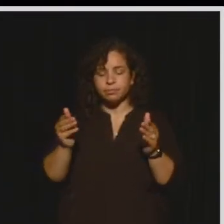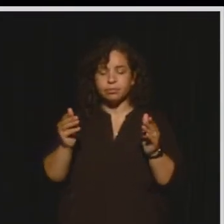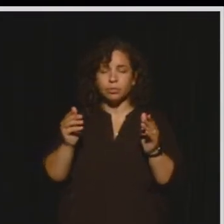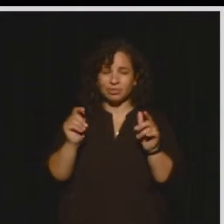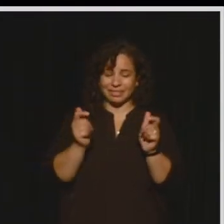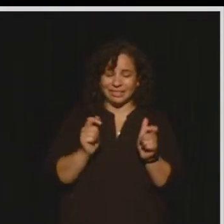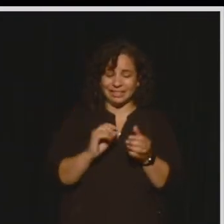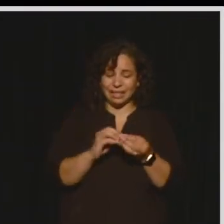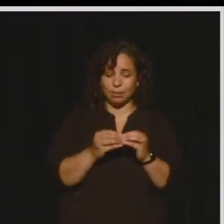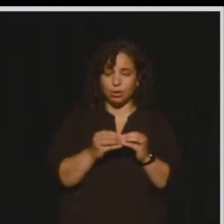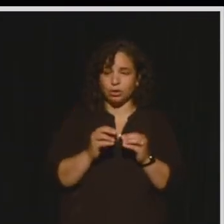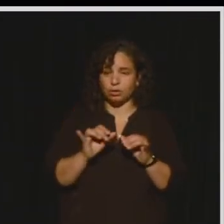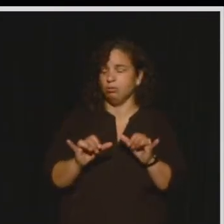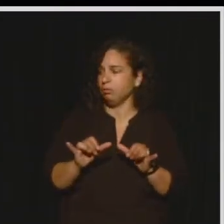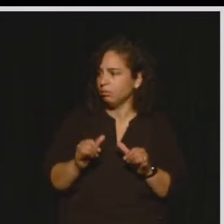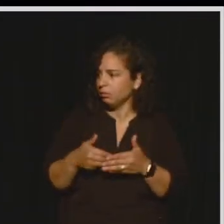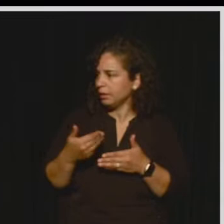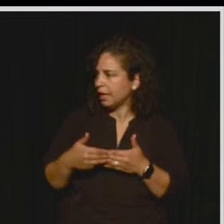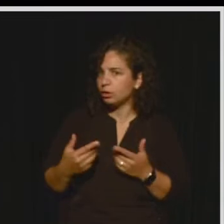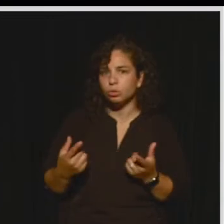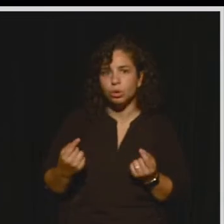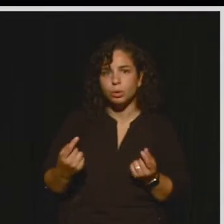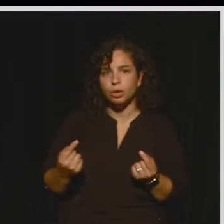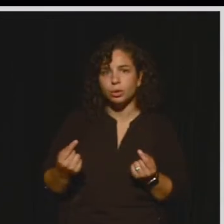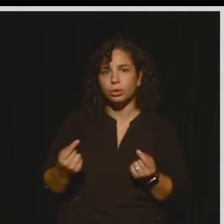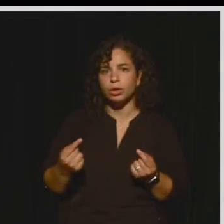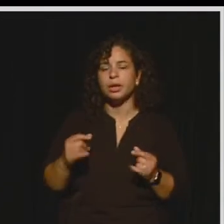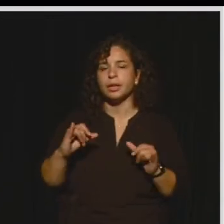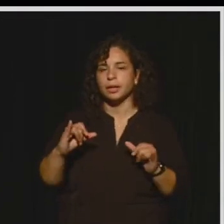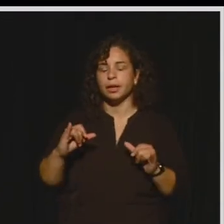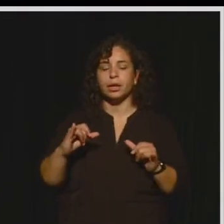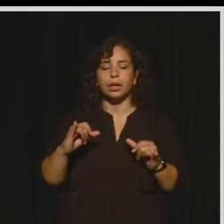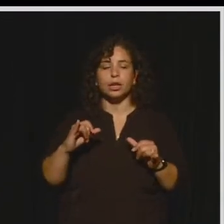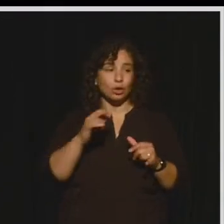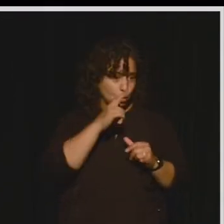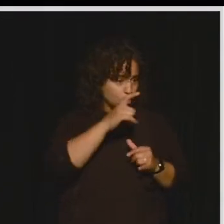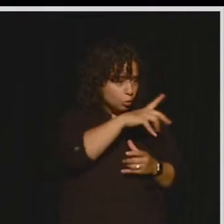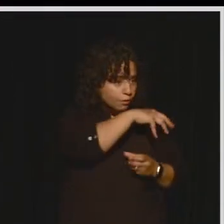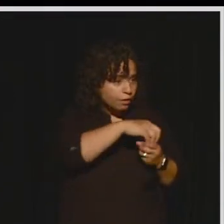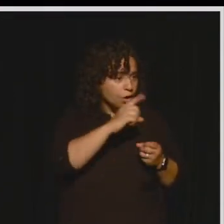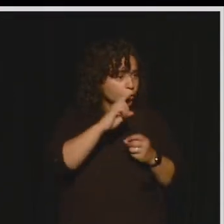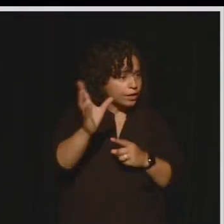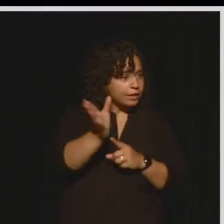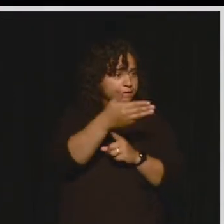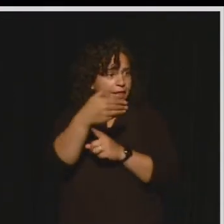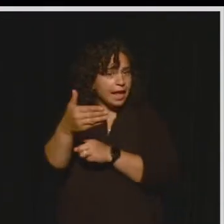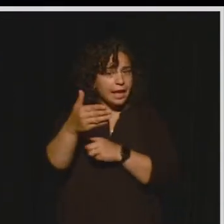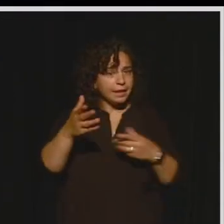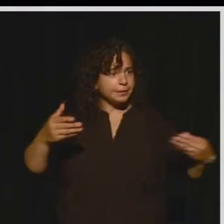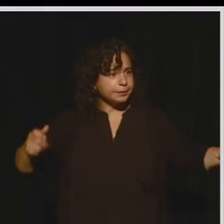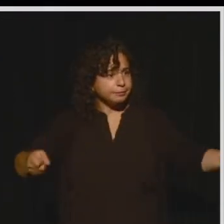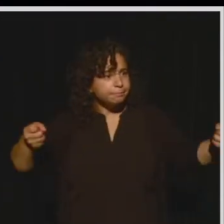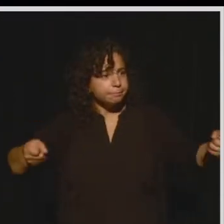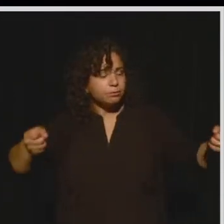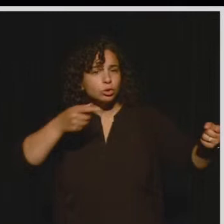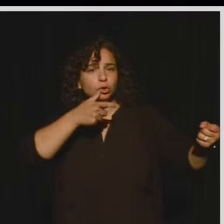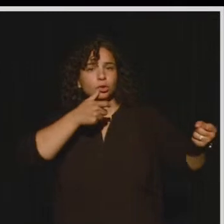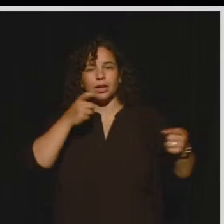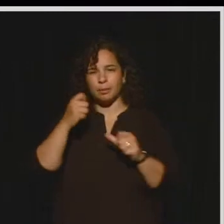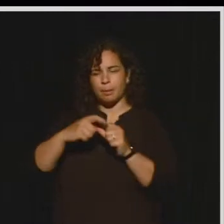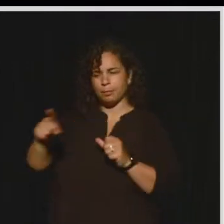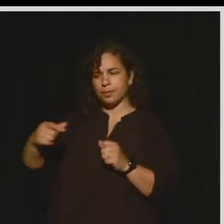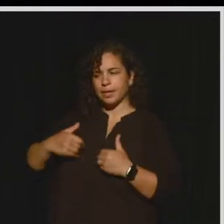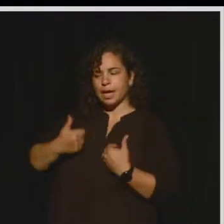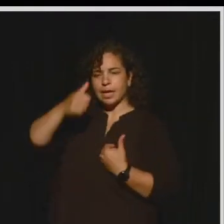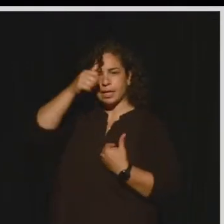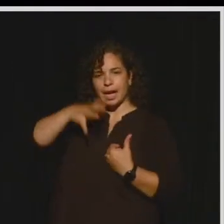with this, what are we going to do? And so we were organizing, helped organize the flags. And there was this young gentleman who had just arrived